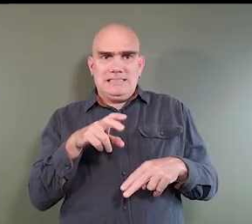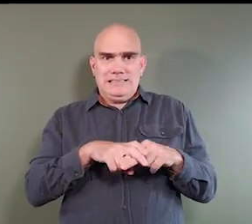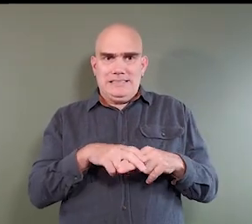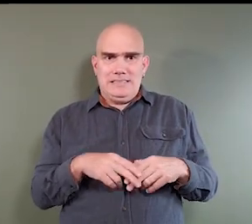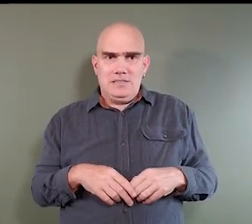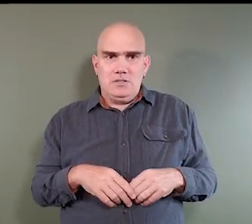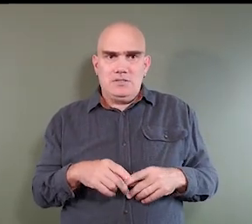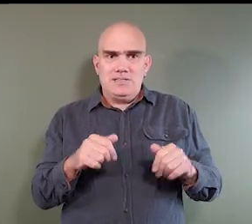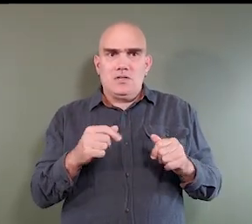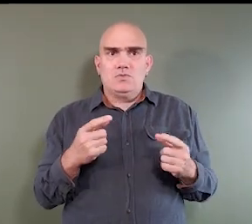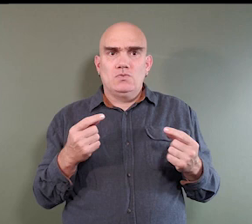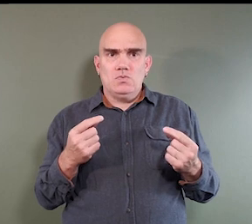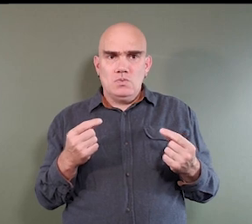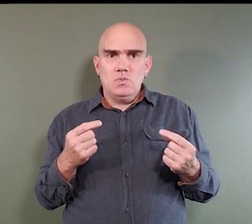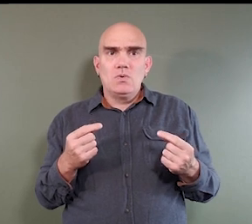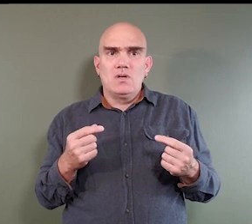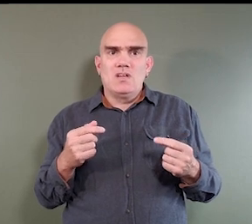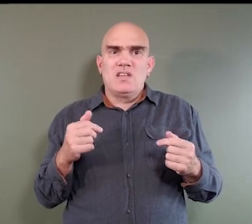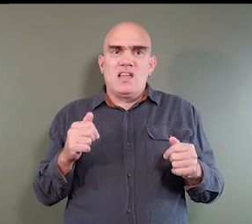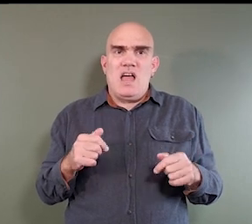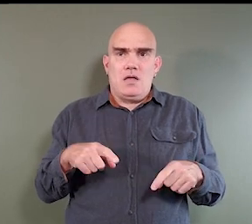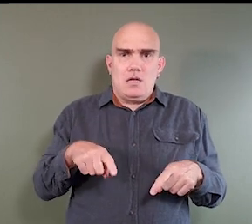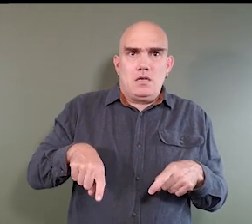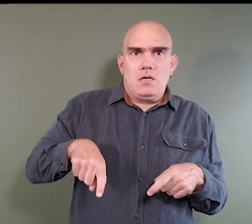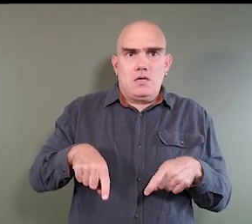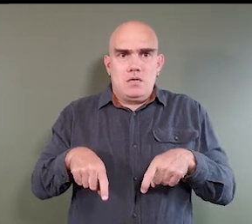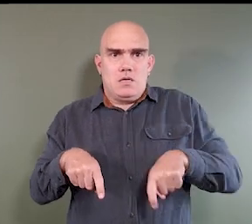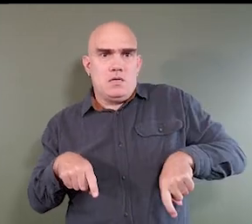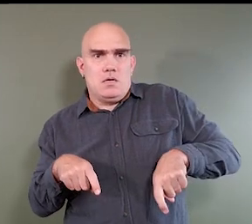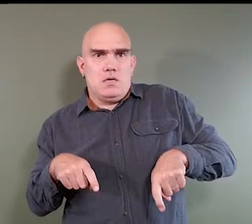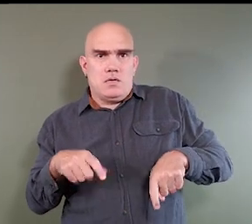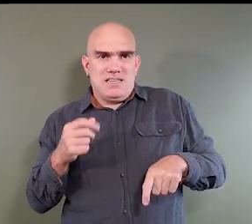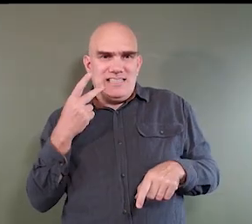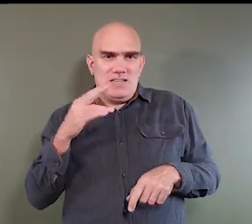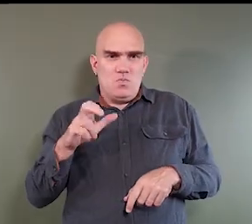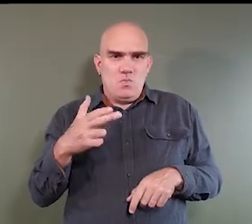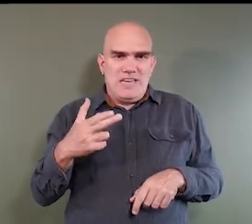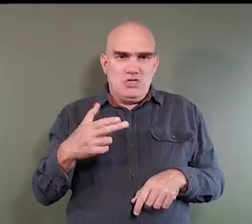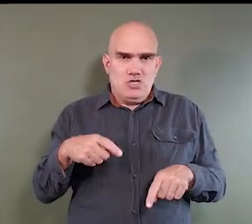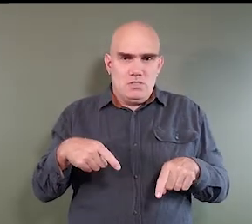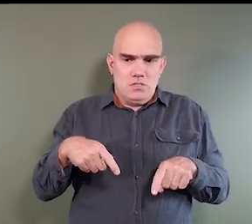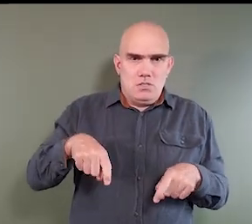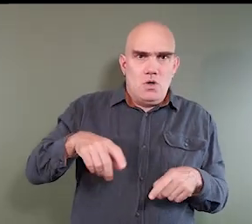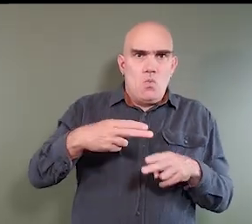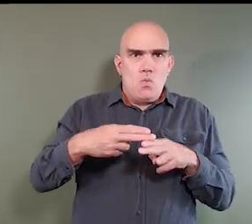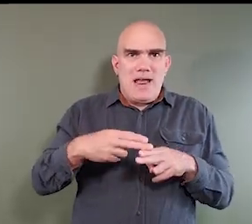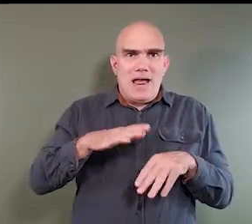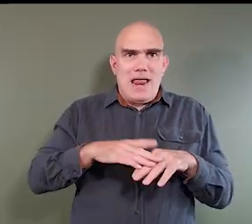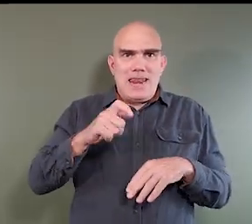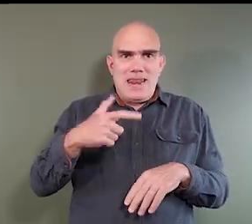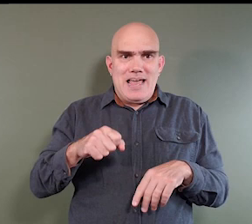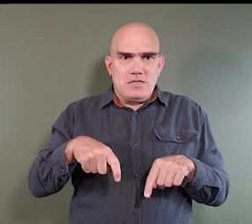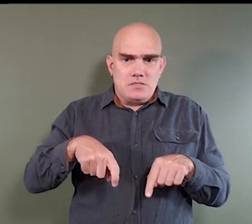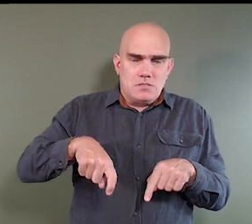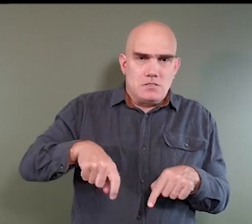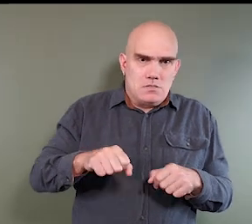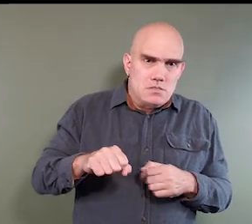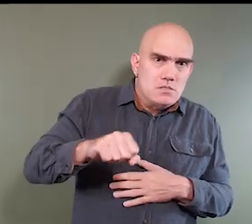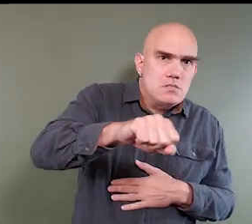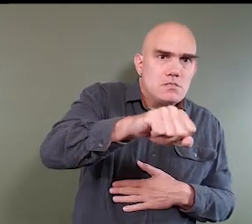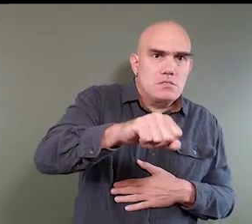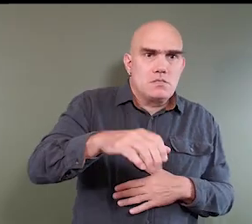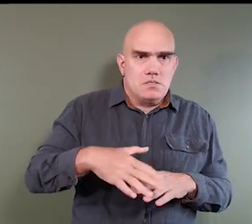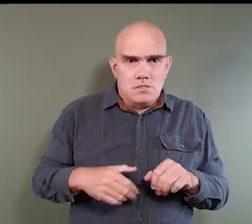sitting is he can reach all the way out in front. So you can see him reach, he's able to put weight through his legs. So if you're able to